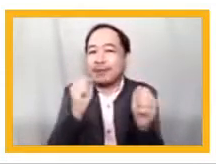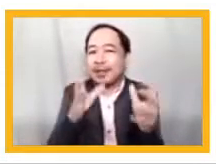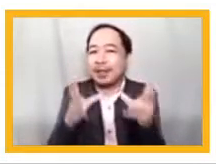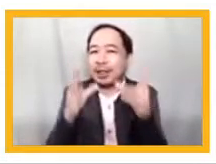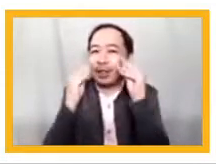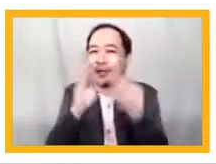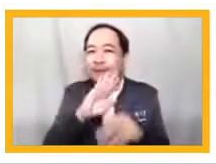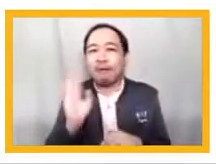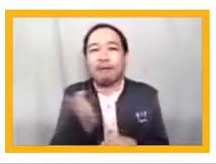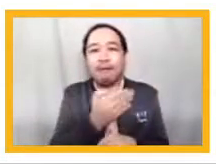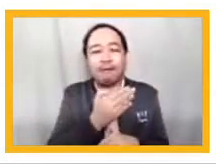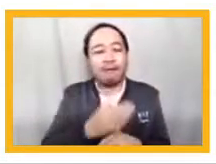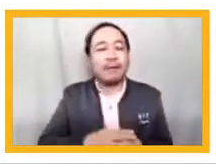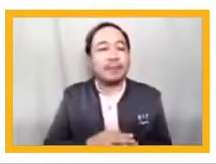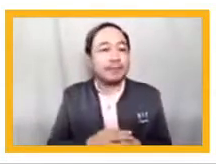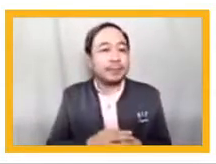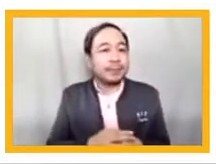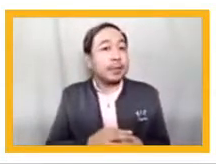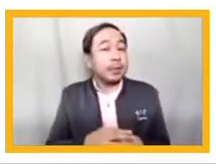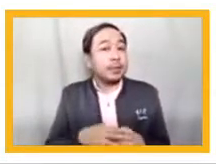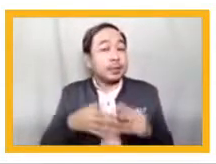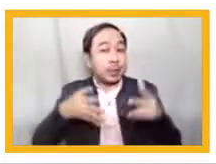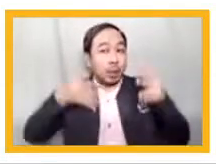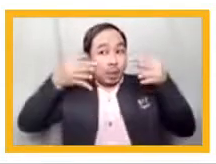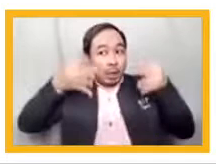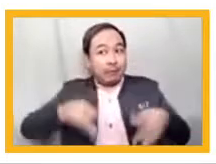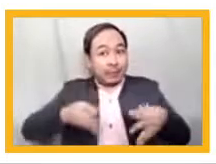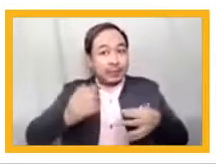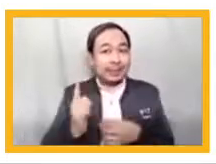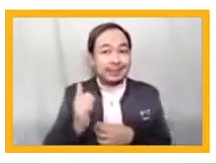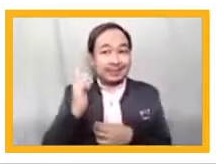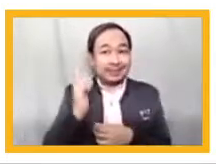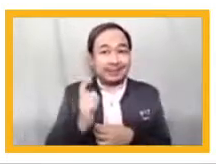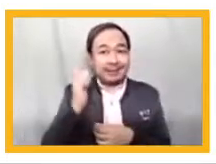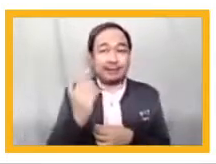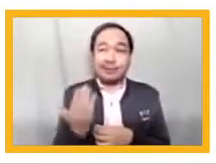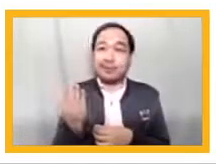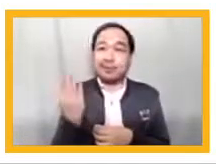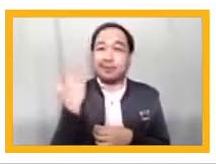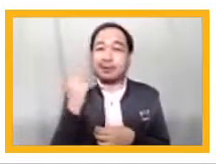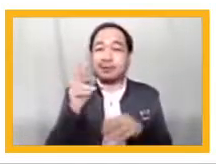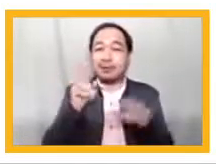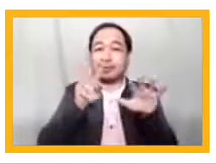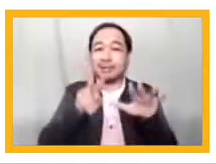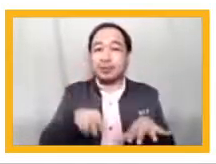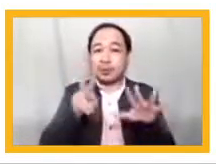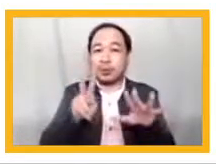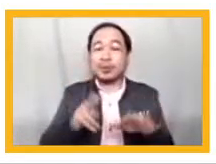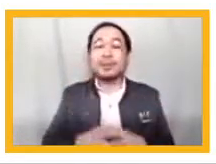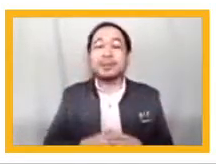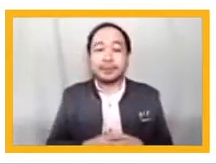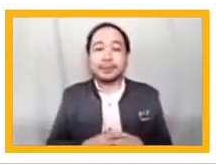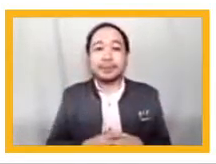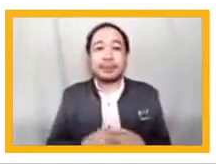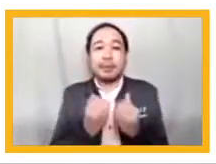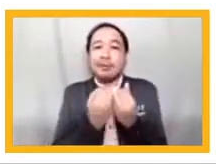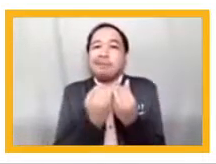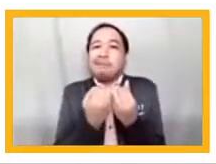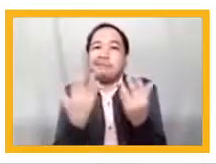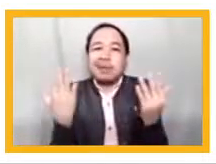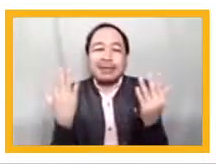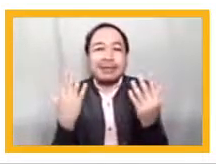was officially launched in last July. And then we have a lot of partners